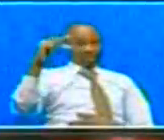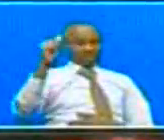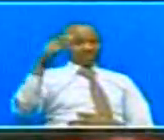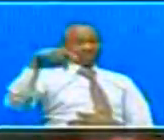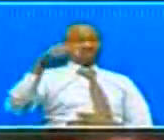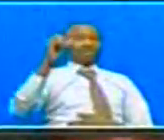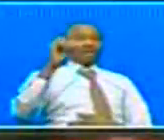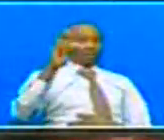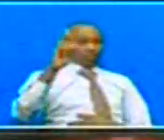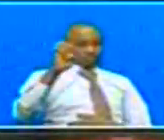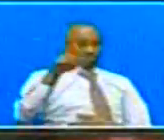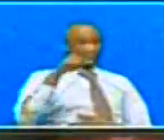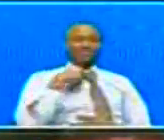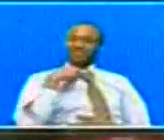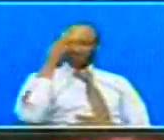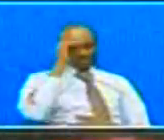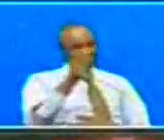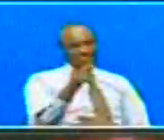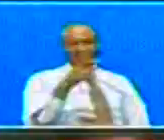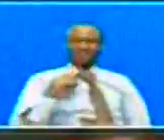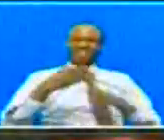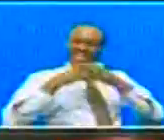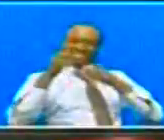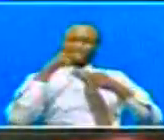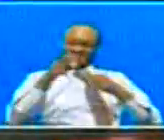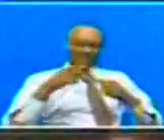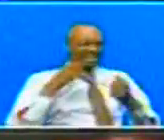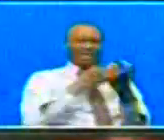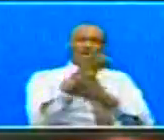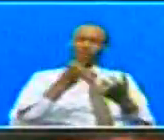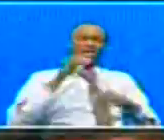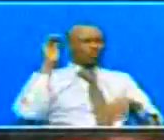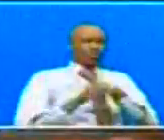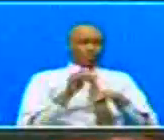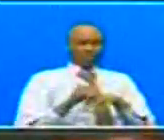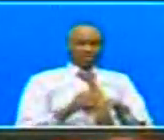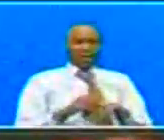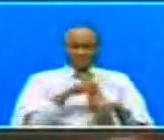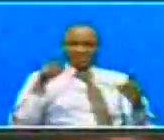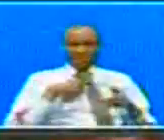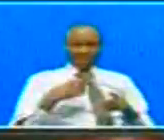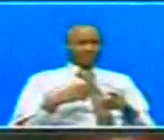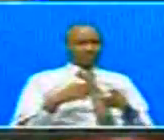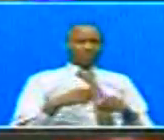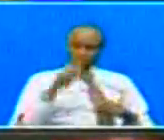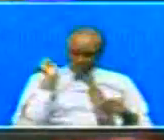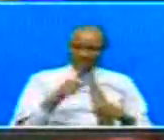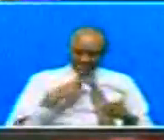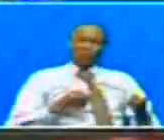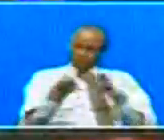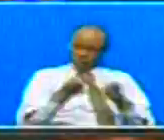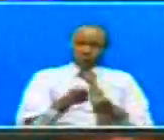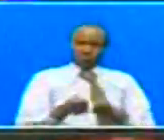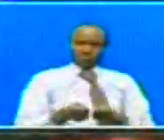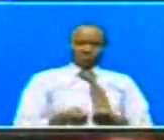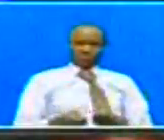peace. Yeah, he played a huge role. At 90, he left a Stalin economy. But he was a benevolent dictator. And sometimes you have to be. Sometimes you have to be there.